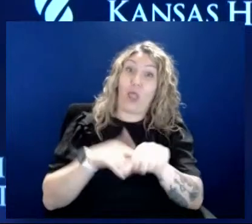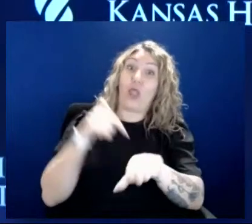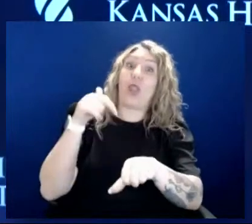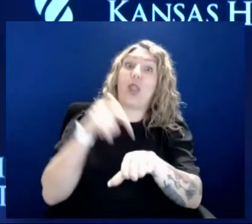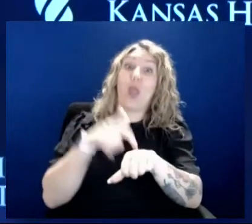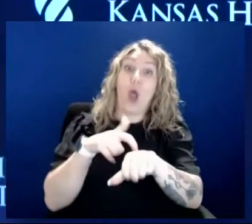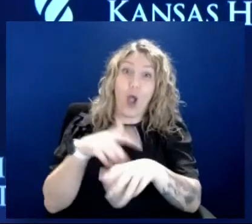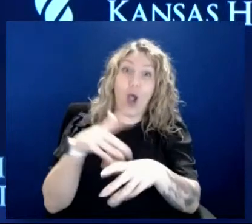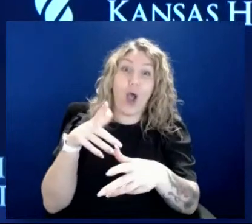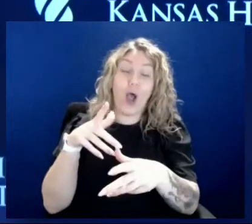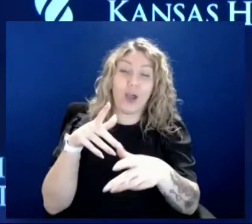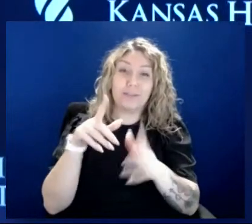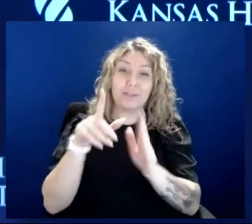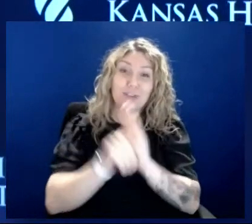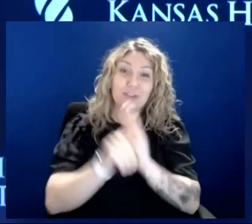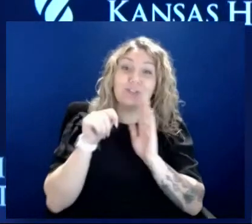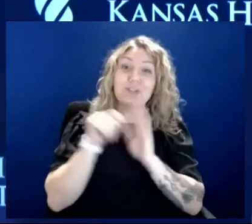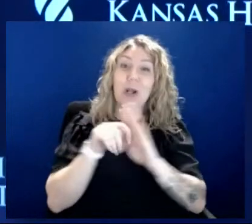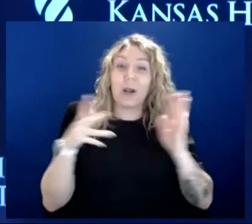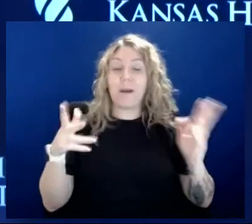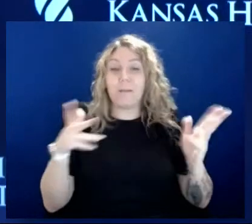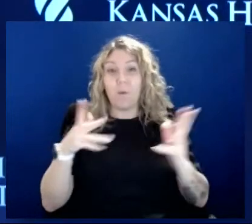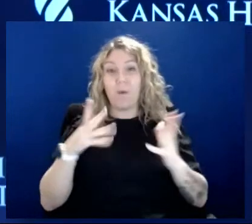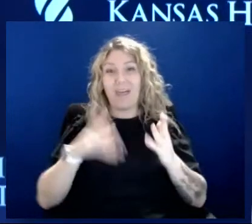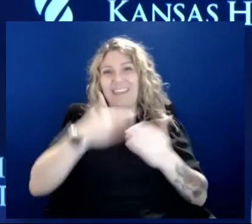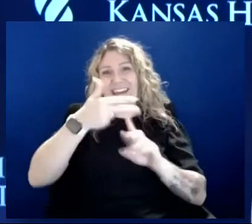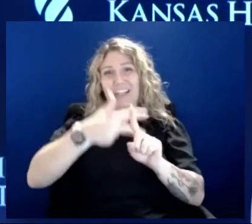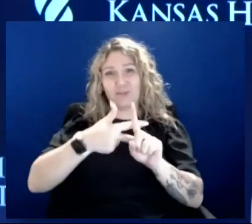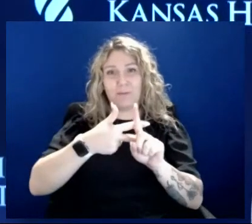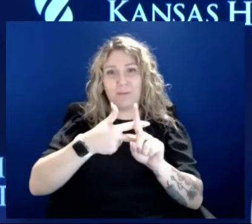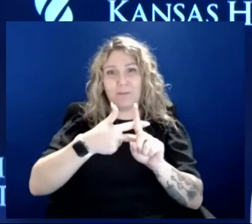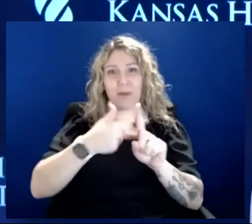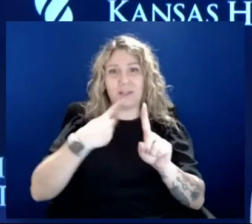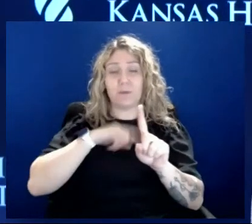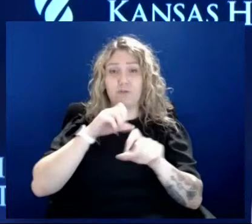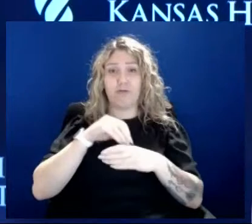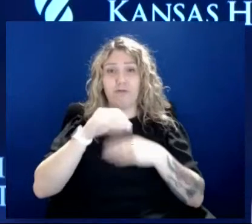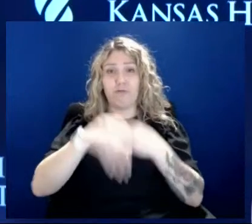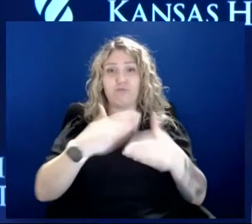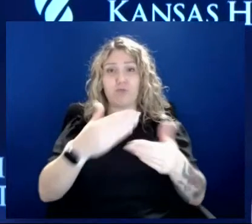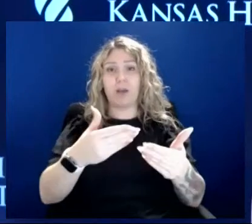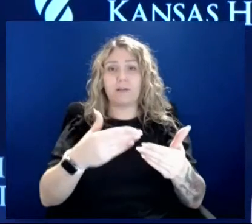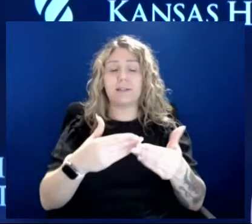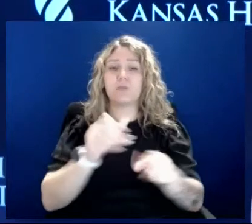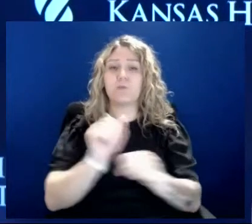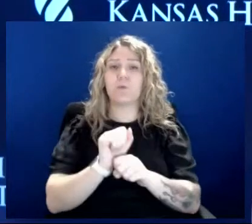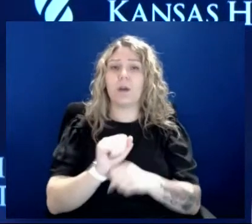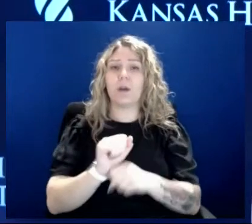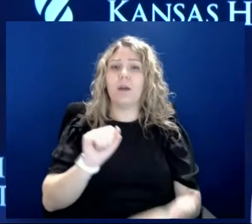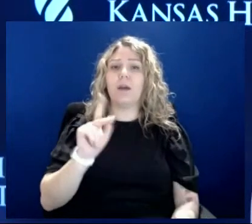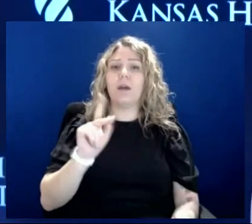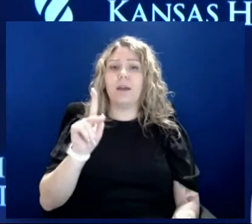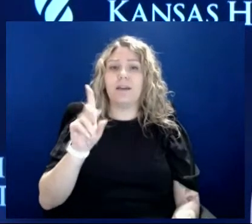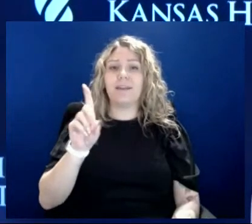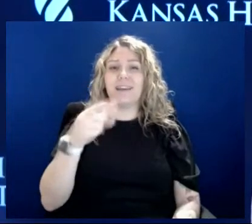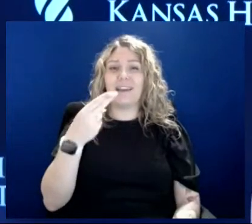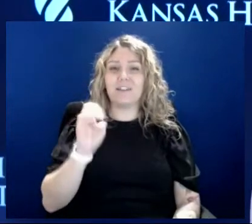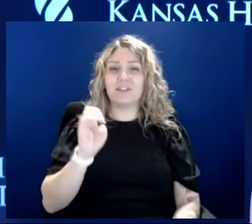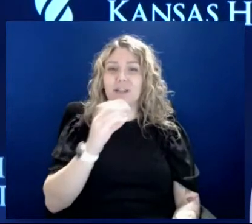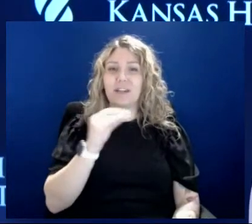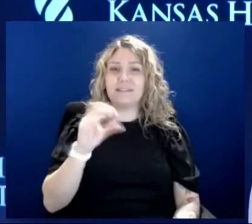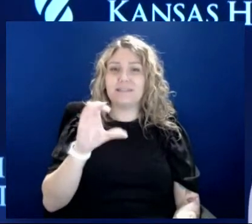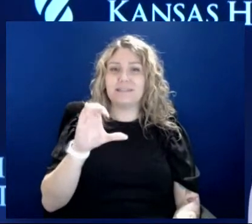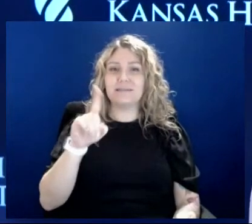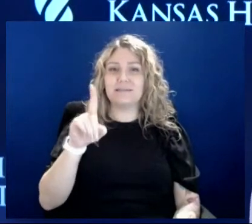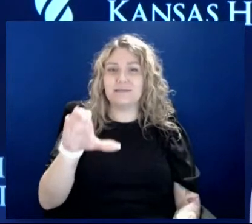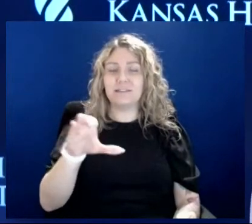to, well, actually in the next 3 months, we are actually in the process of working with KDHE and the CDC for onboarding community health